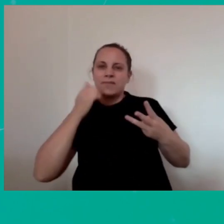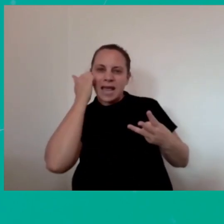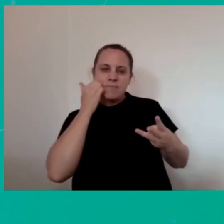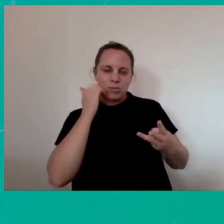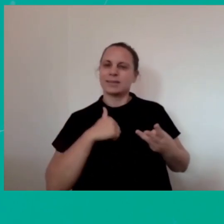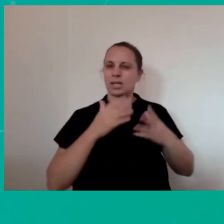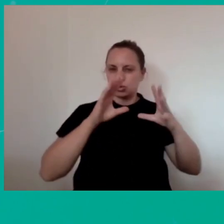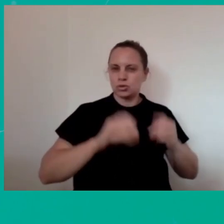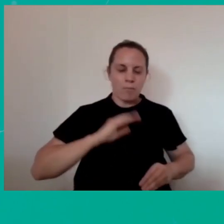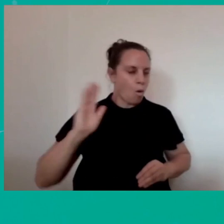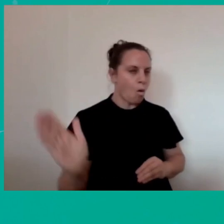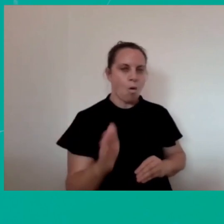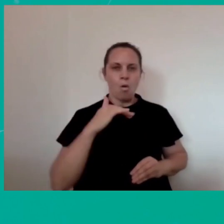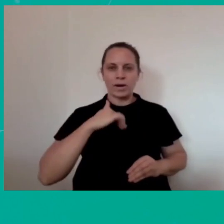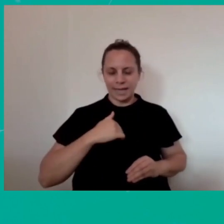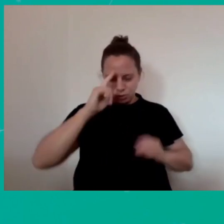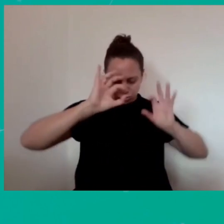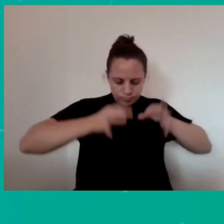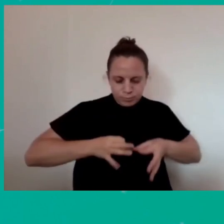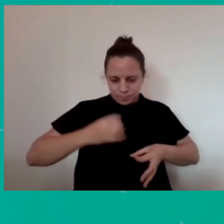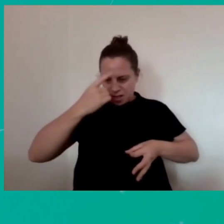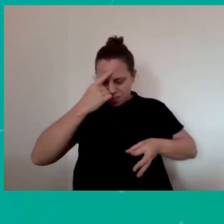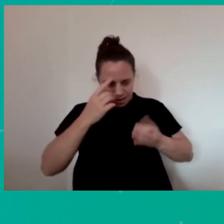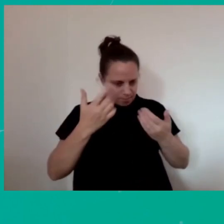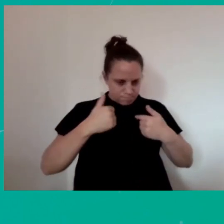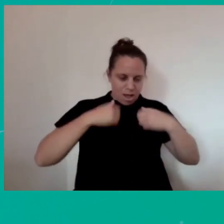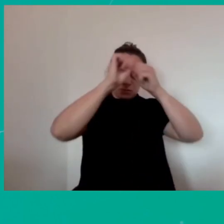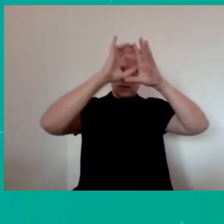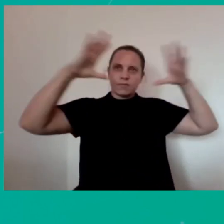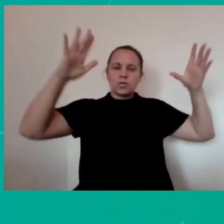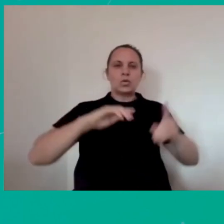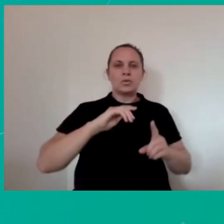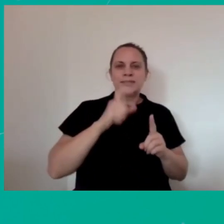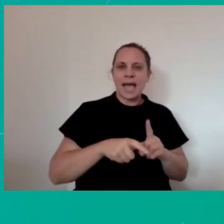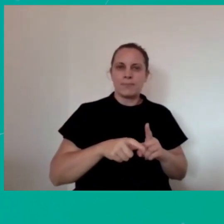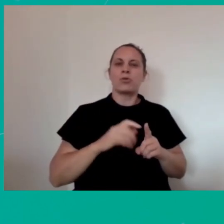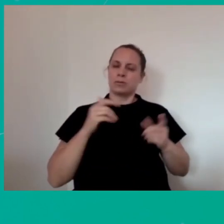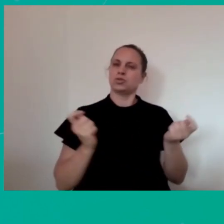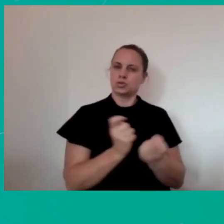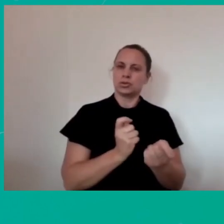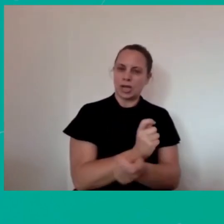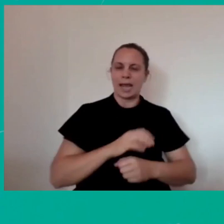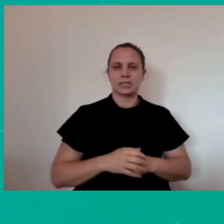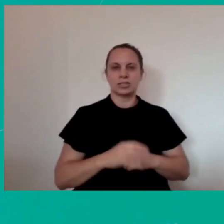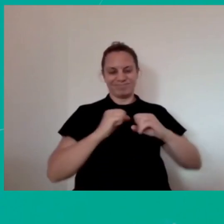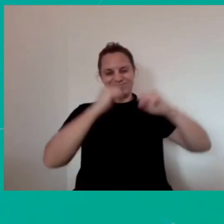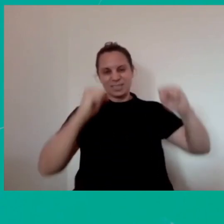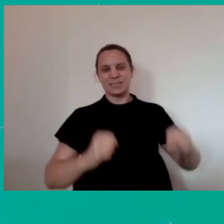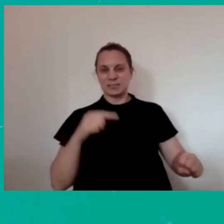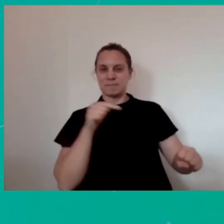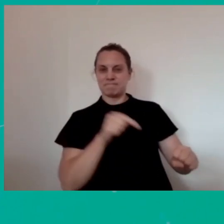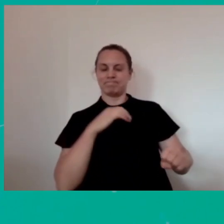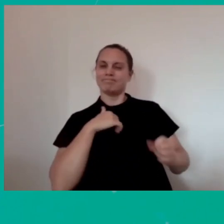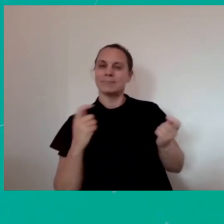all of us in the ways that we think about and understand disability, and significant changes to the systems that have,